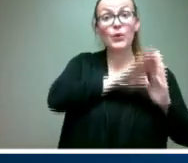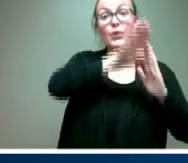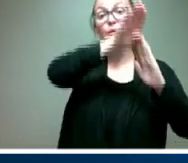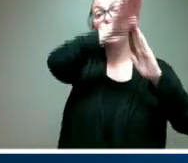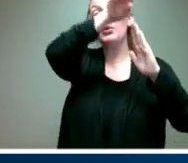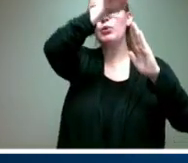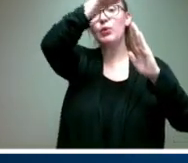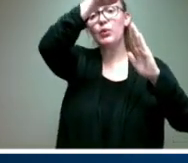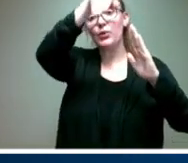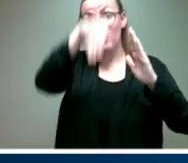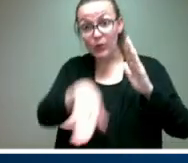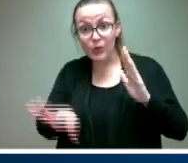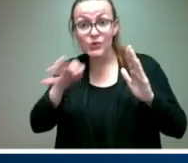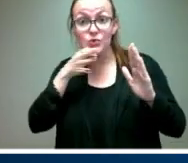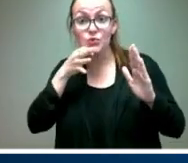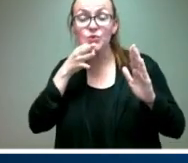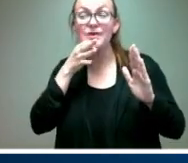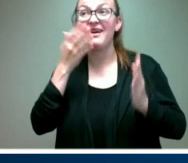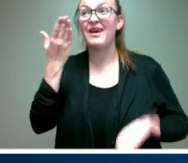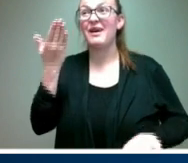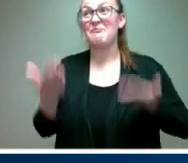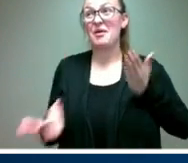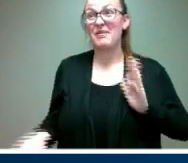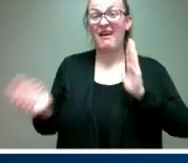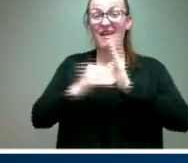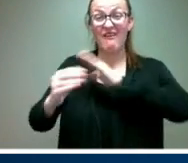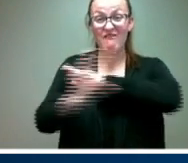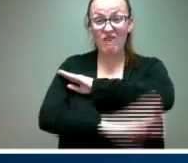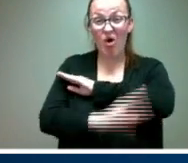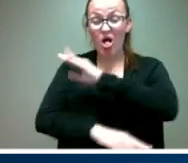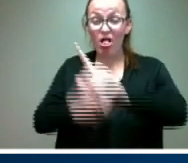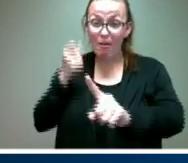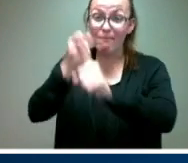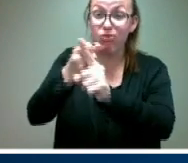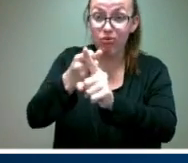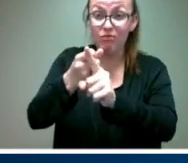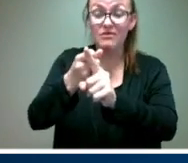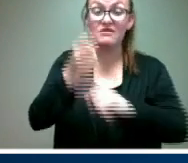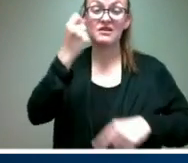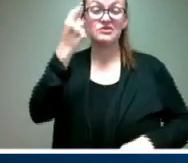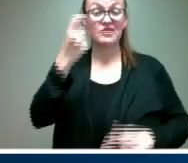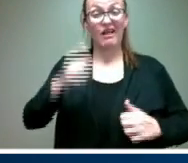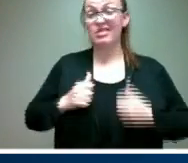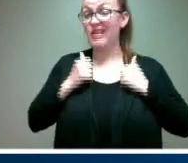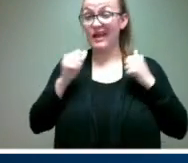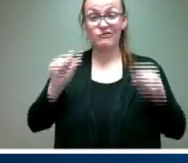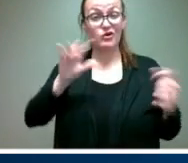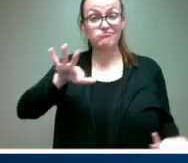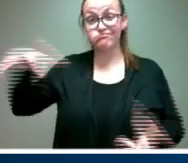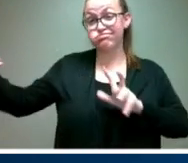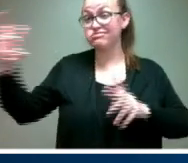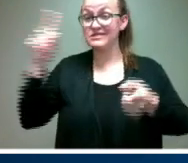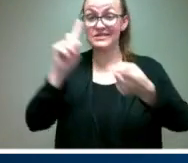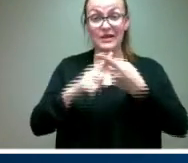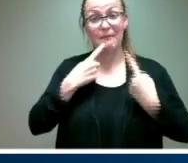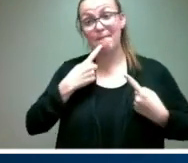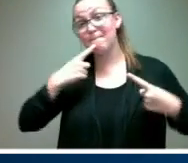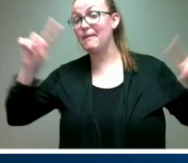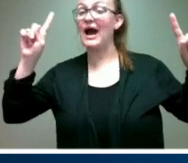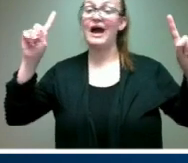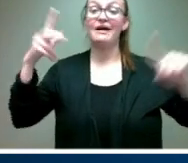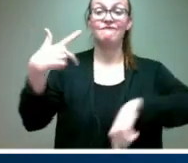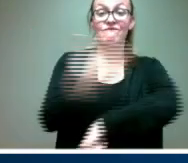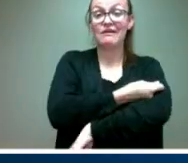we have a vaccine, which could be another 12 months or more out. If there's a second wave in the fall, I